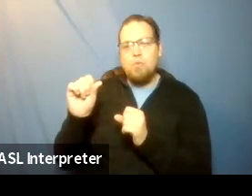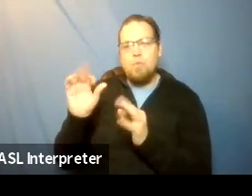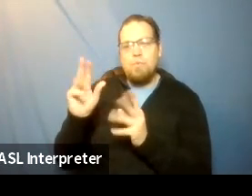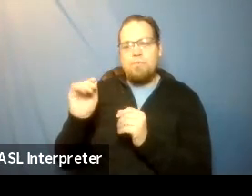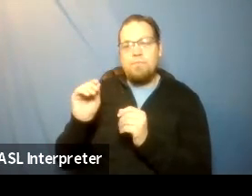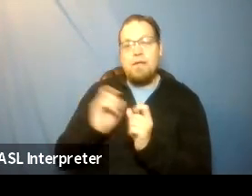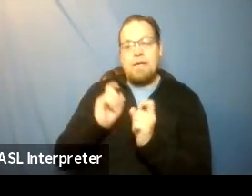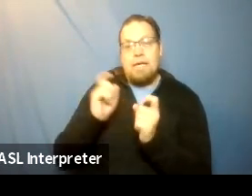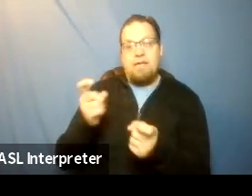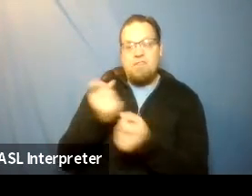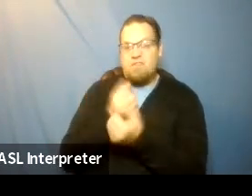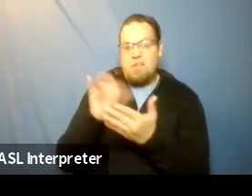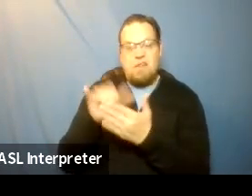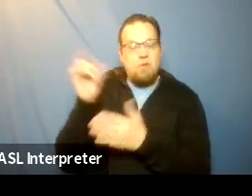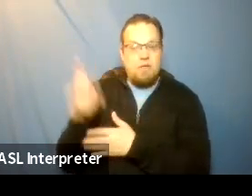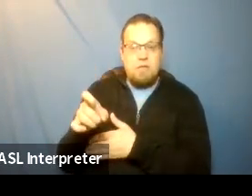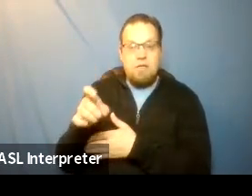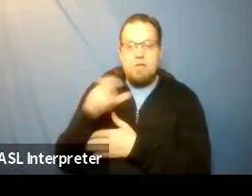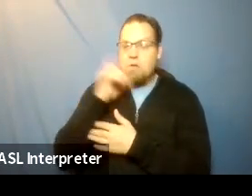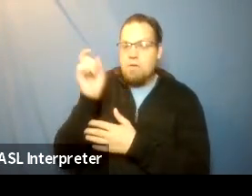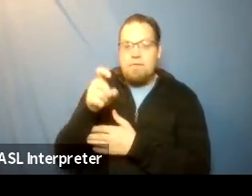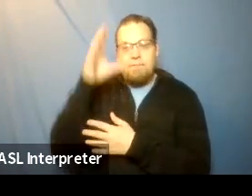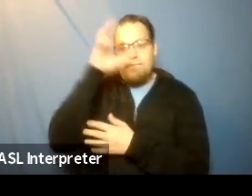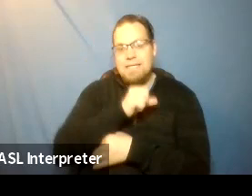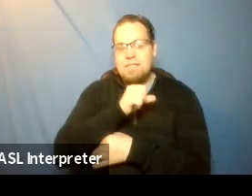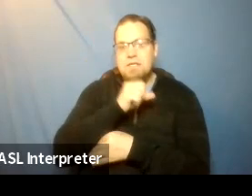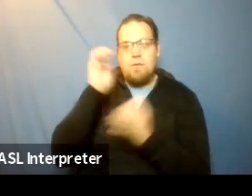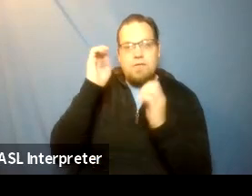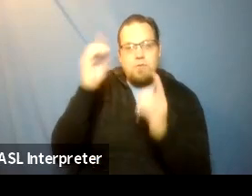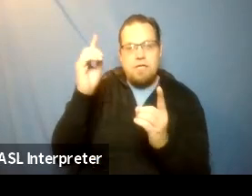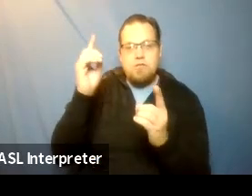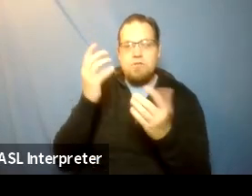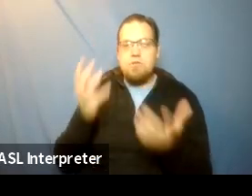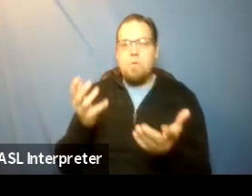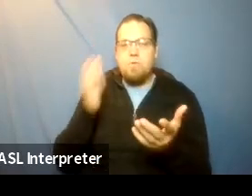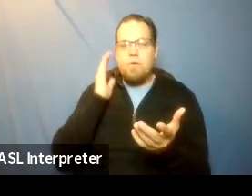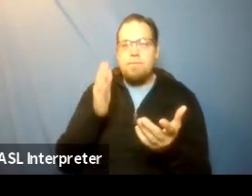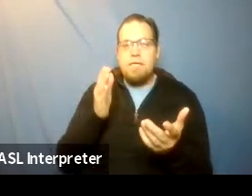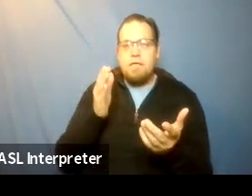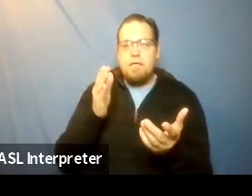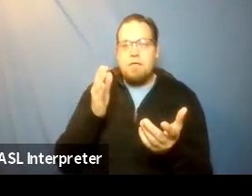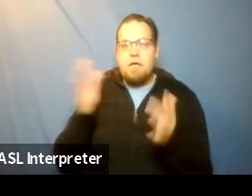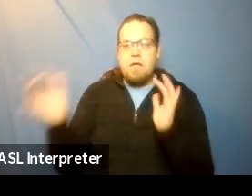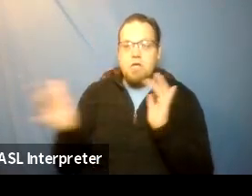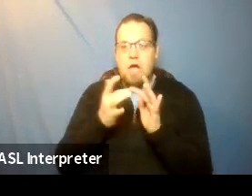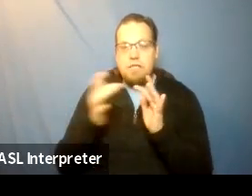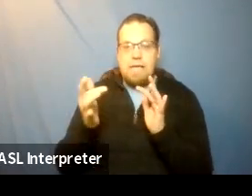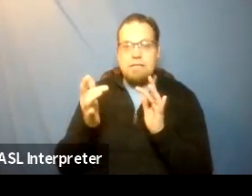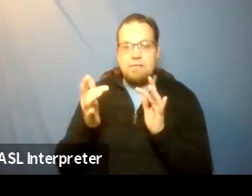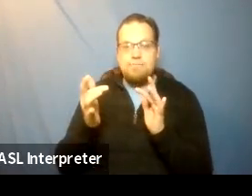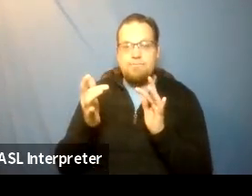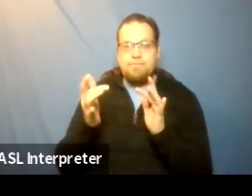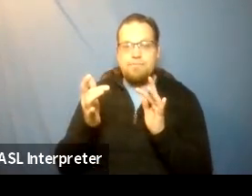the materials needed for the student not to miss out on their education. So it would be a contact, and